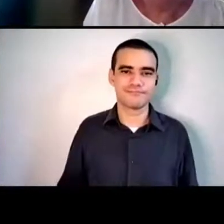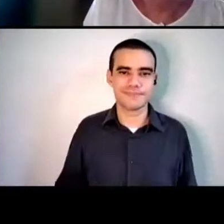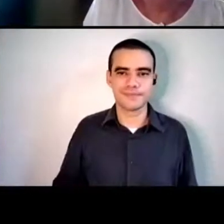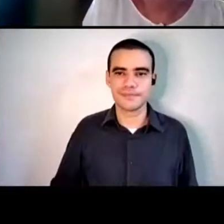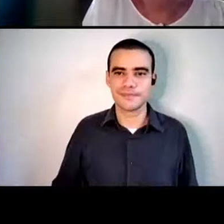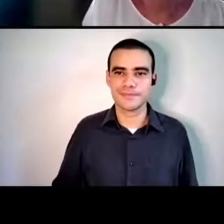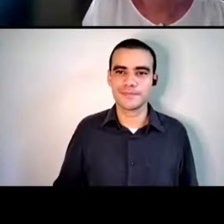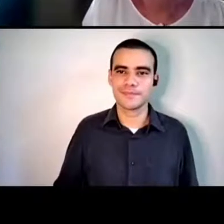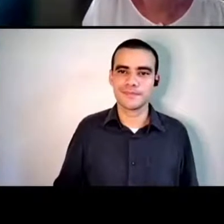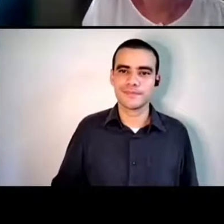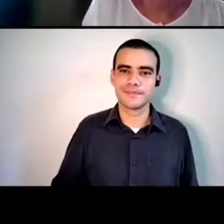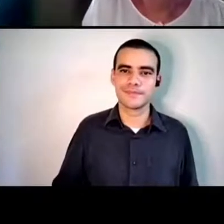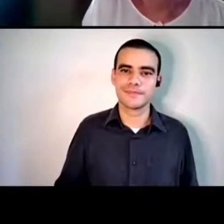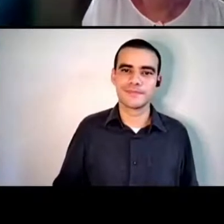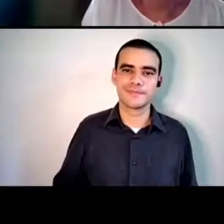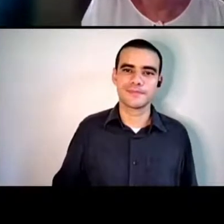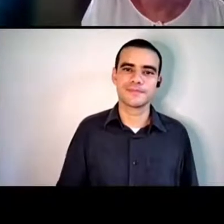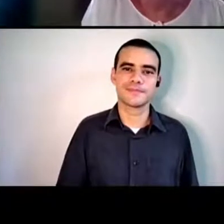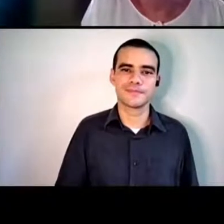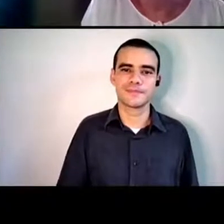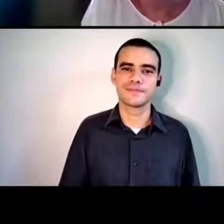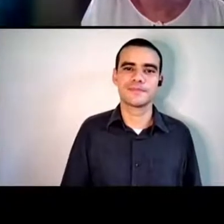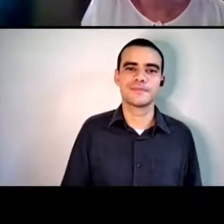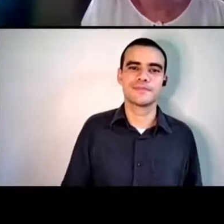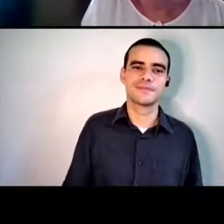technician and professional courses?